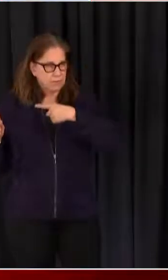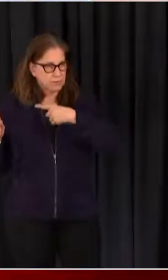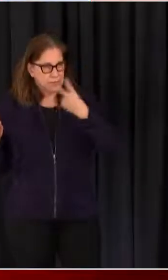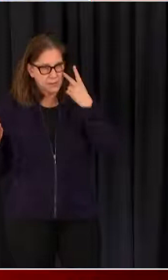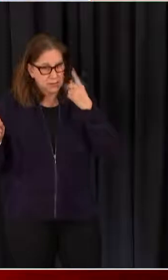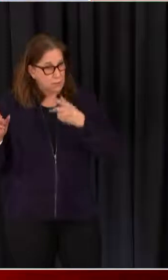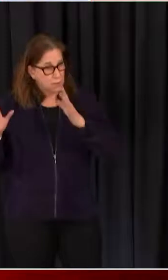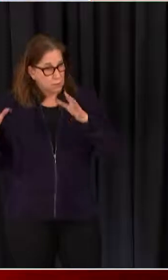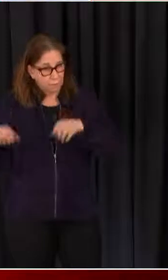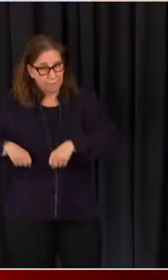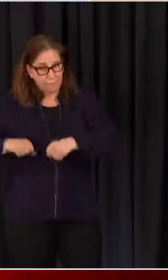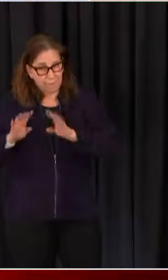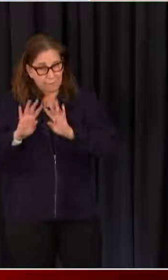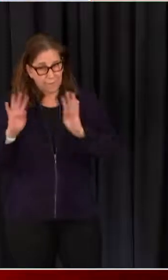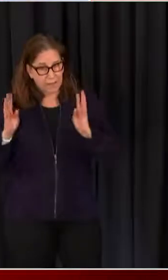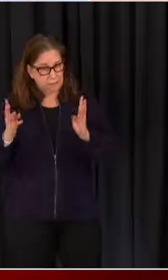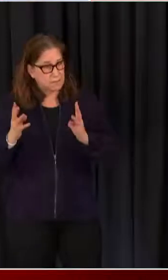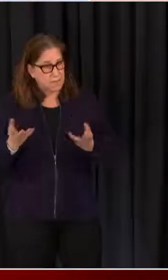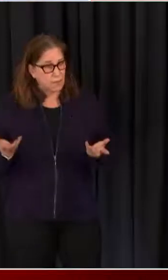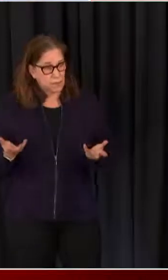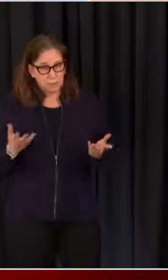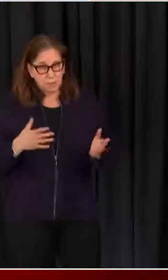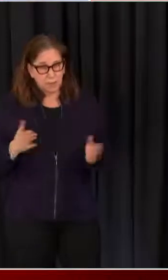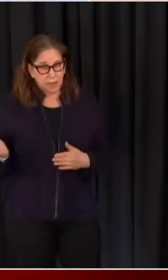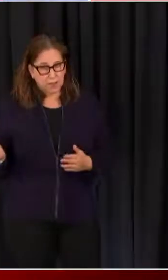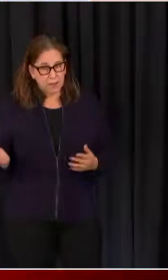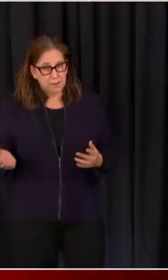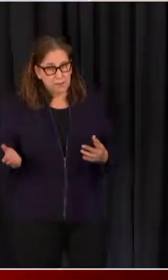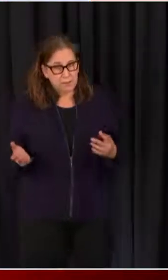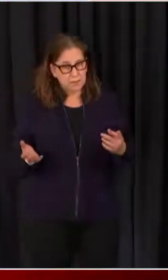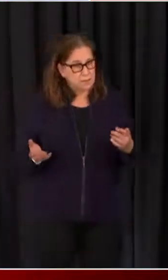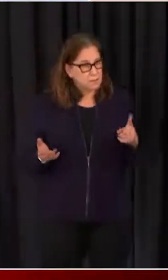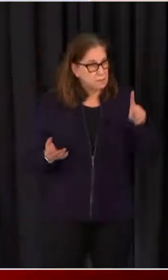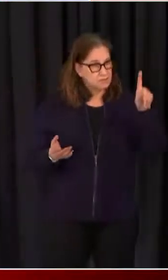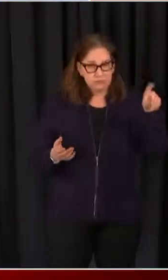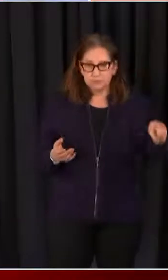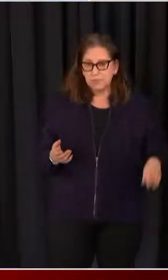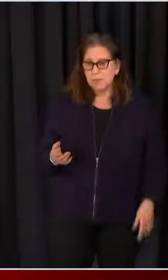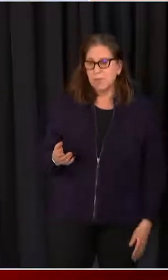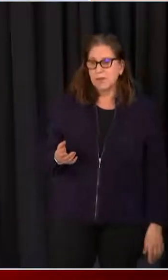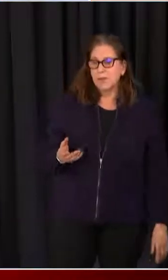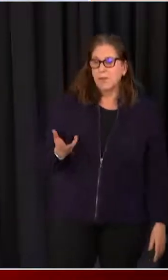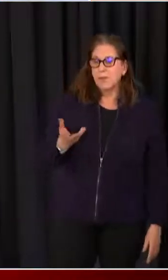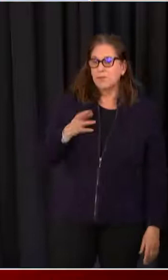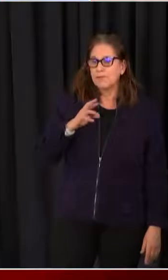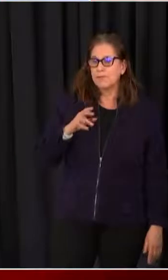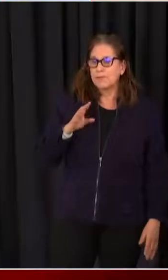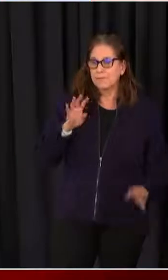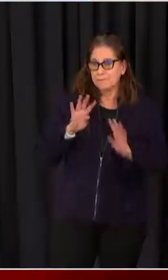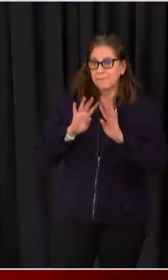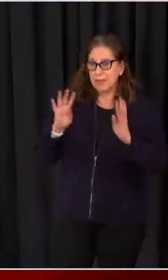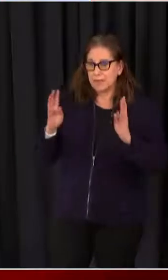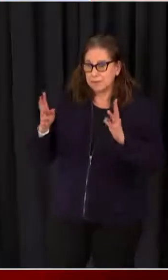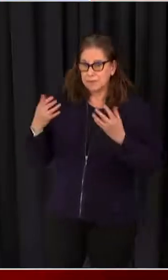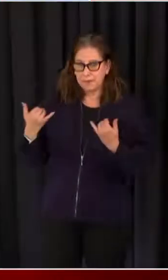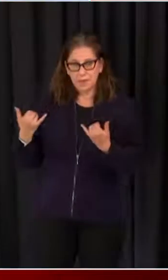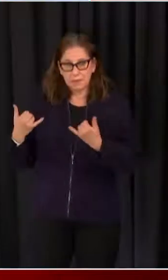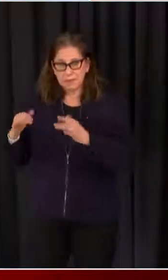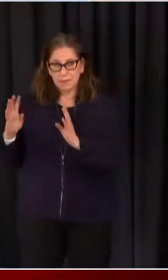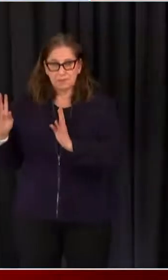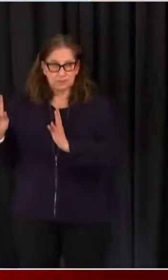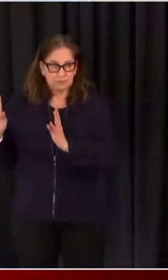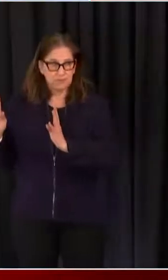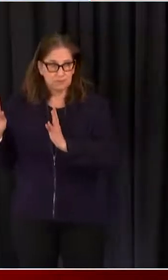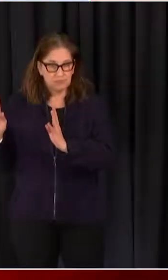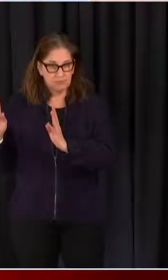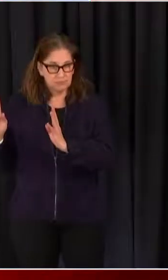idea of what those alternative measures might look like and when they might come to place. We've seen reports saying that fence might be up as late as September. Is